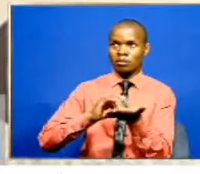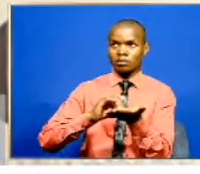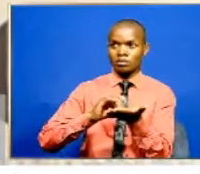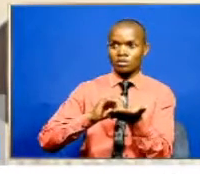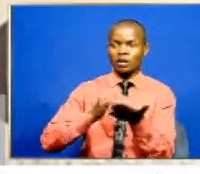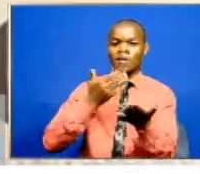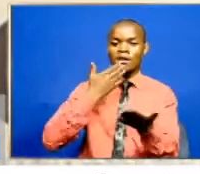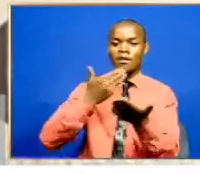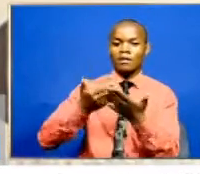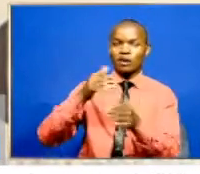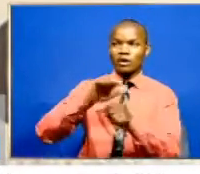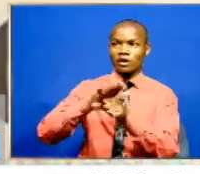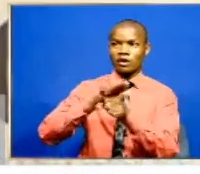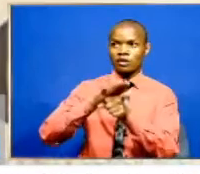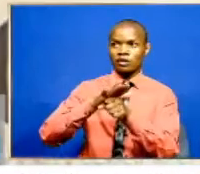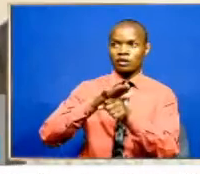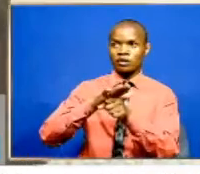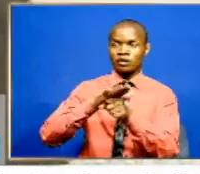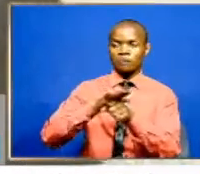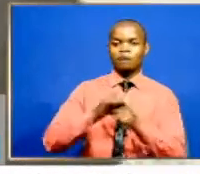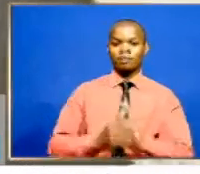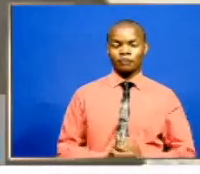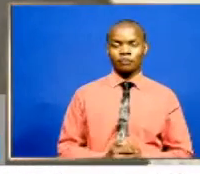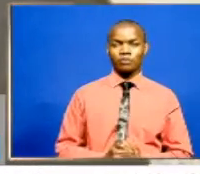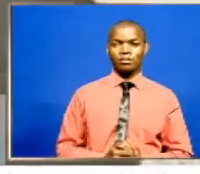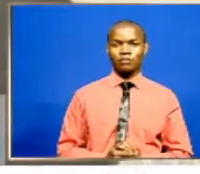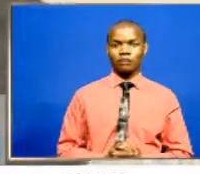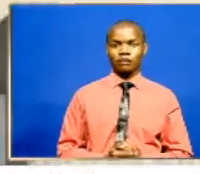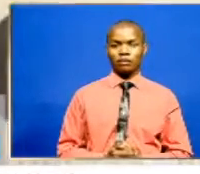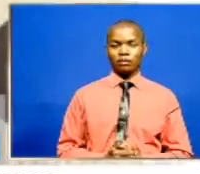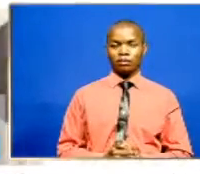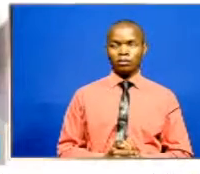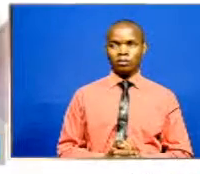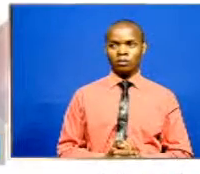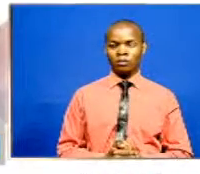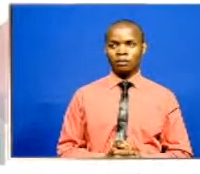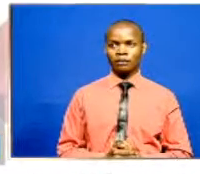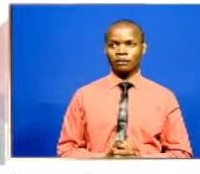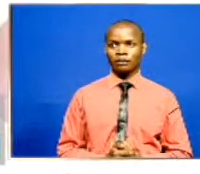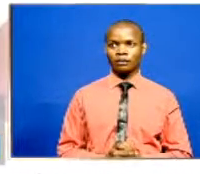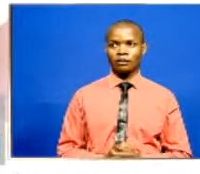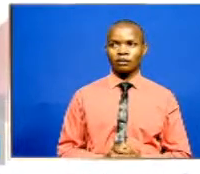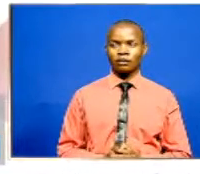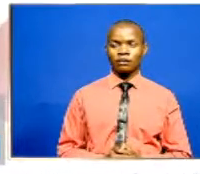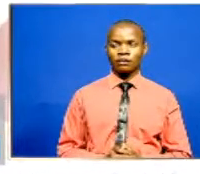So thank you very much, and Mr. Kablich, thank you very much. Thank you, Paul. Give him a hand.